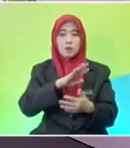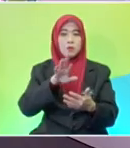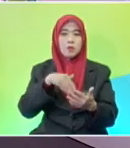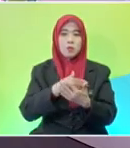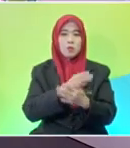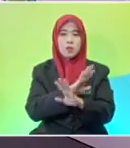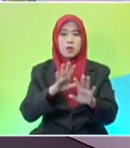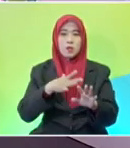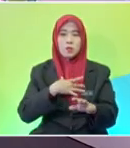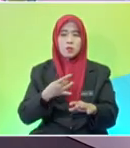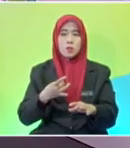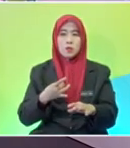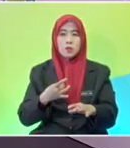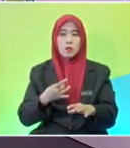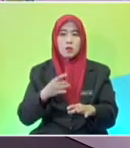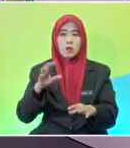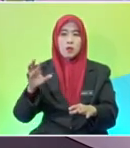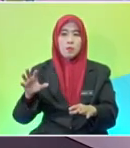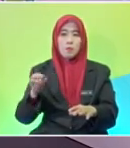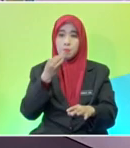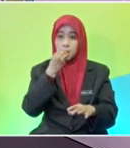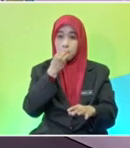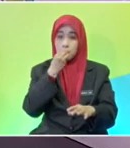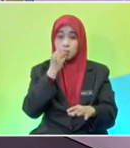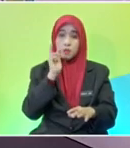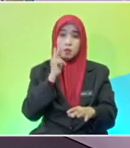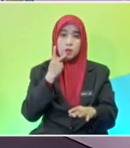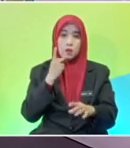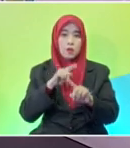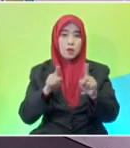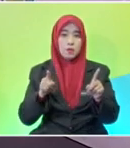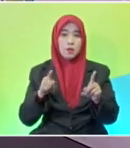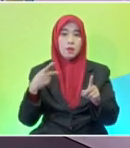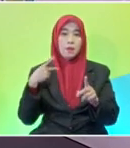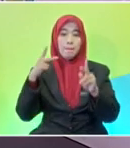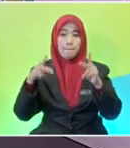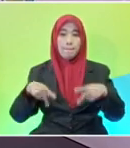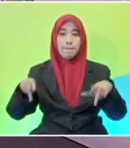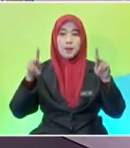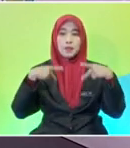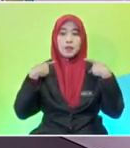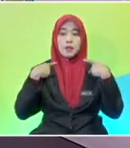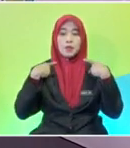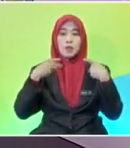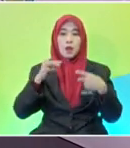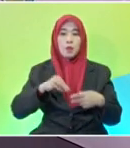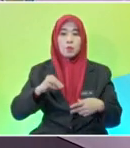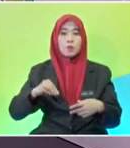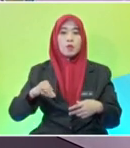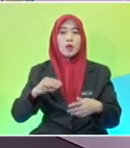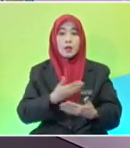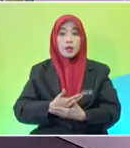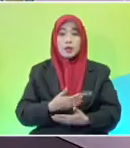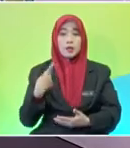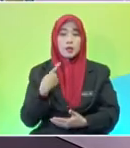take vegetables. Mm-hmm. So we make sure our kids out there, make sure you take more vegetable and fruit to stay